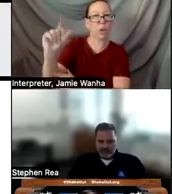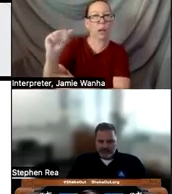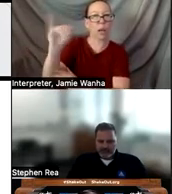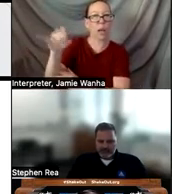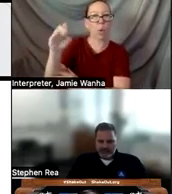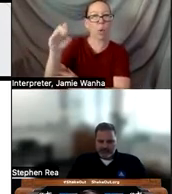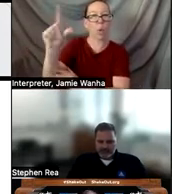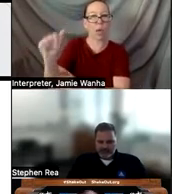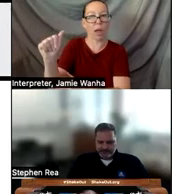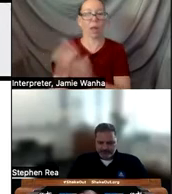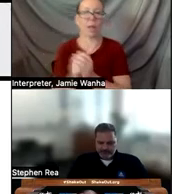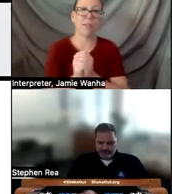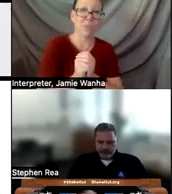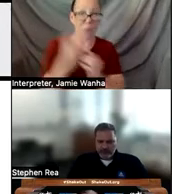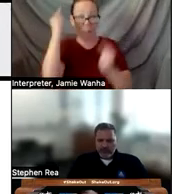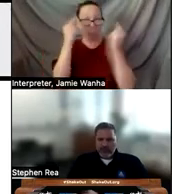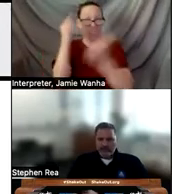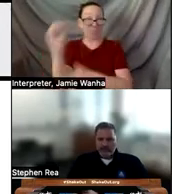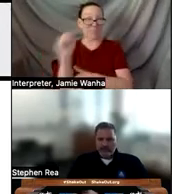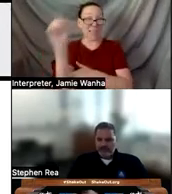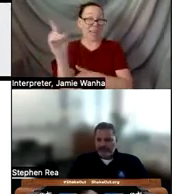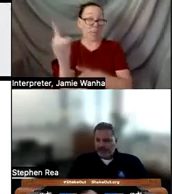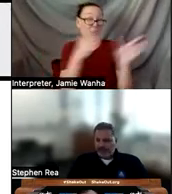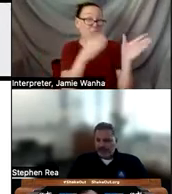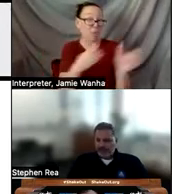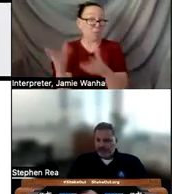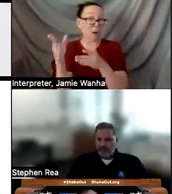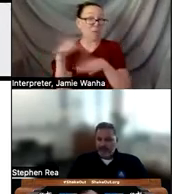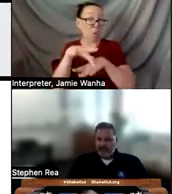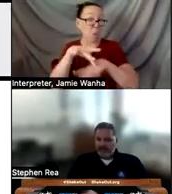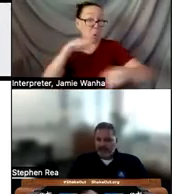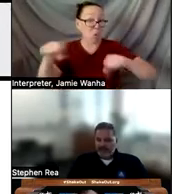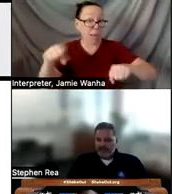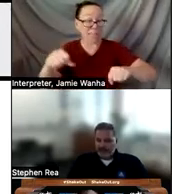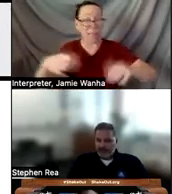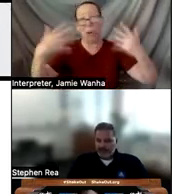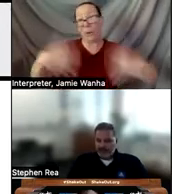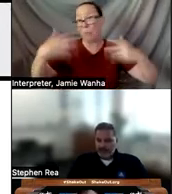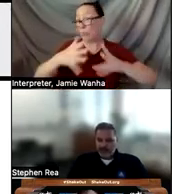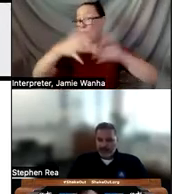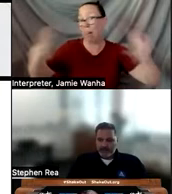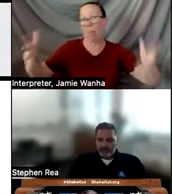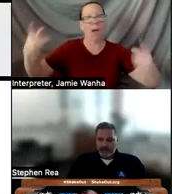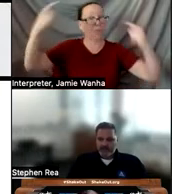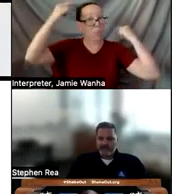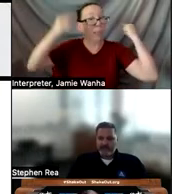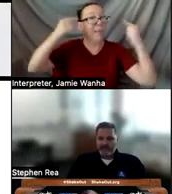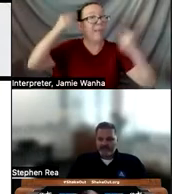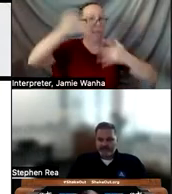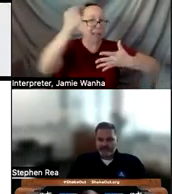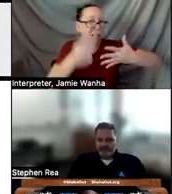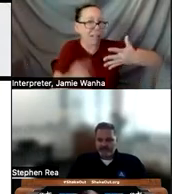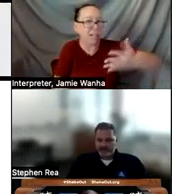for earthquakes in San Diego. So today, I just want to thank everybody for being here and helping us